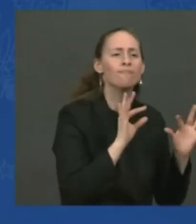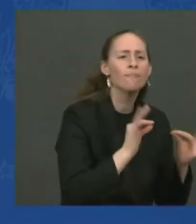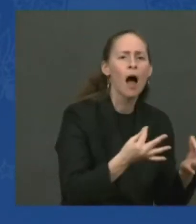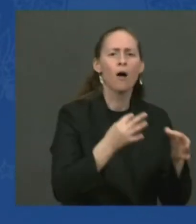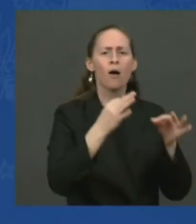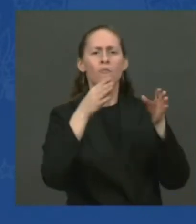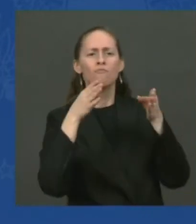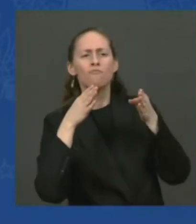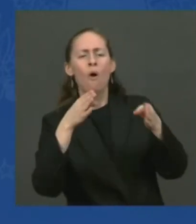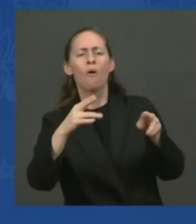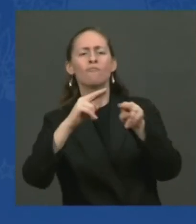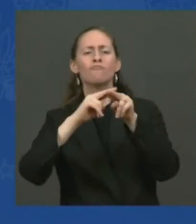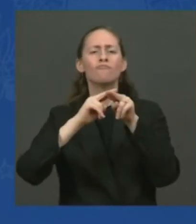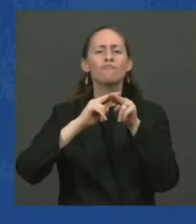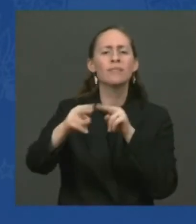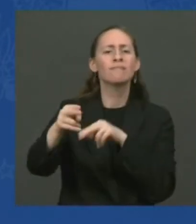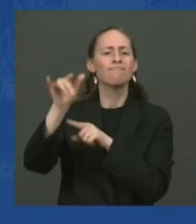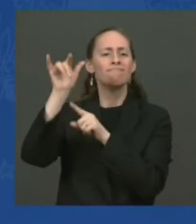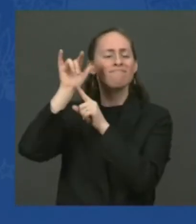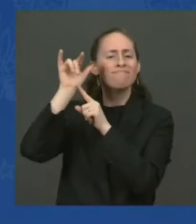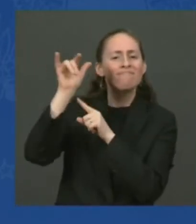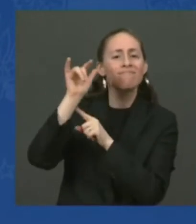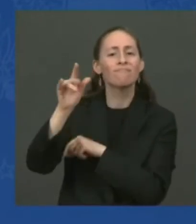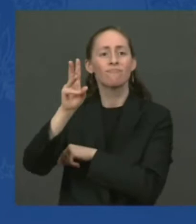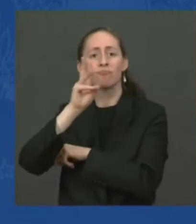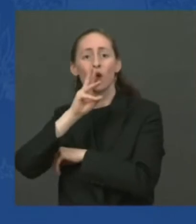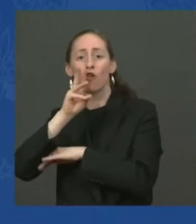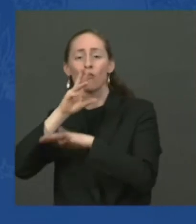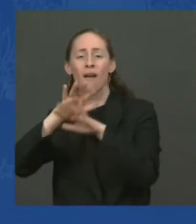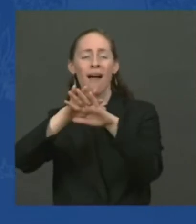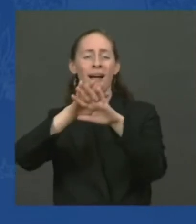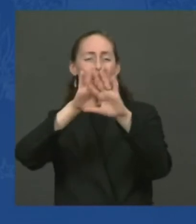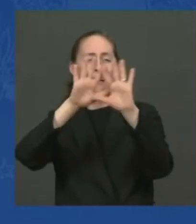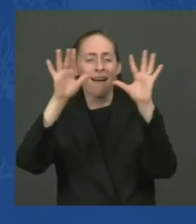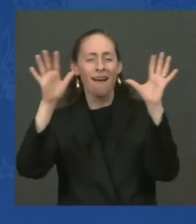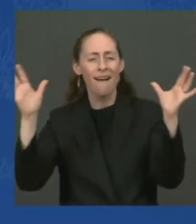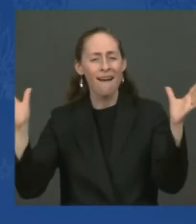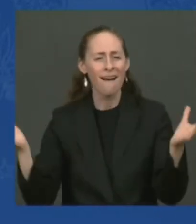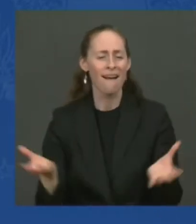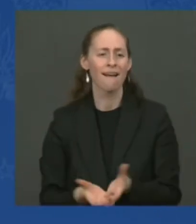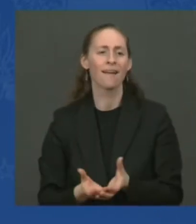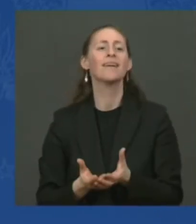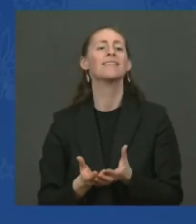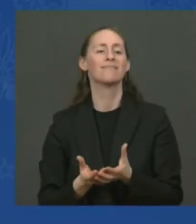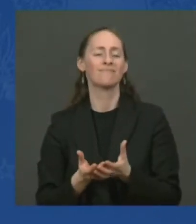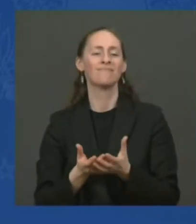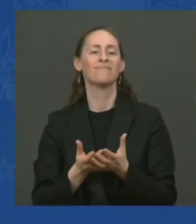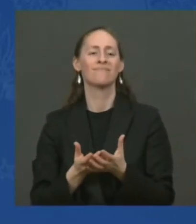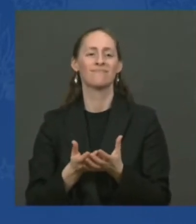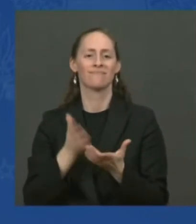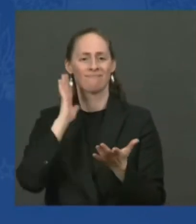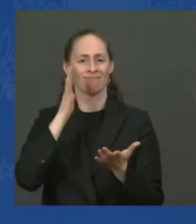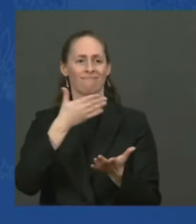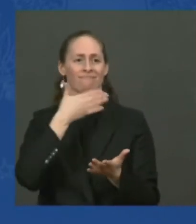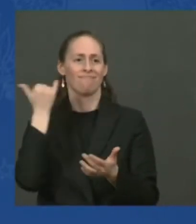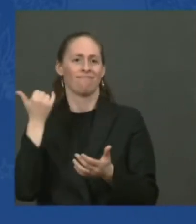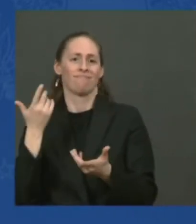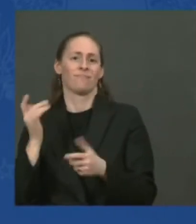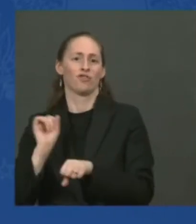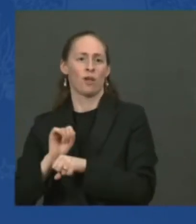water, a whole generation of our nation's infrastructure will be built, creating good union jobs for people just like me.